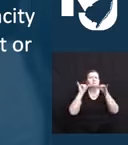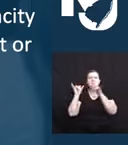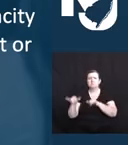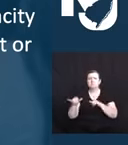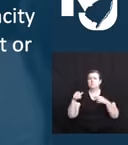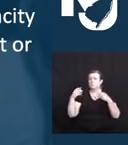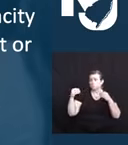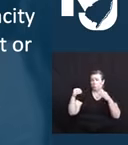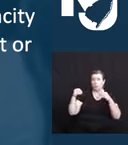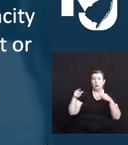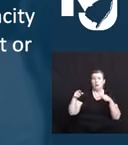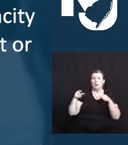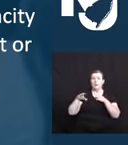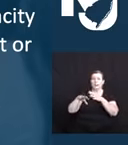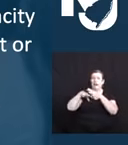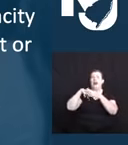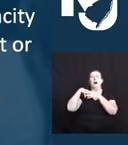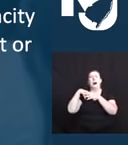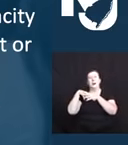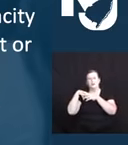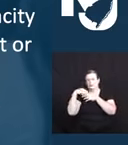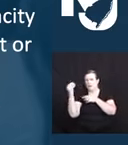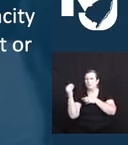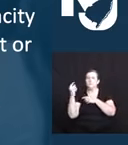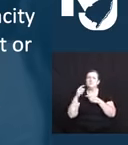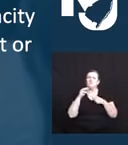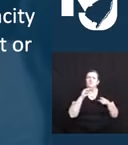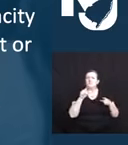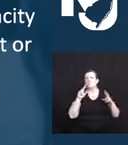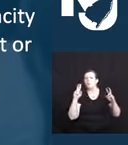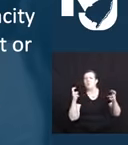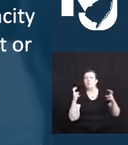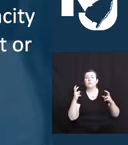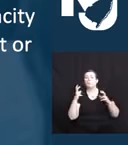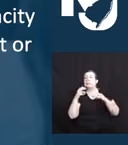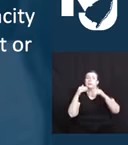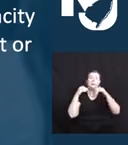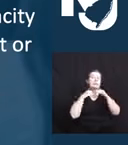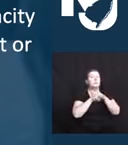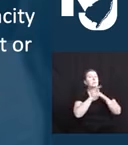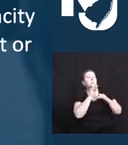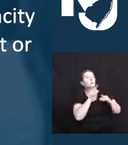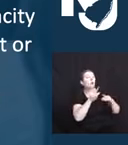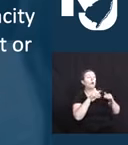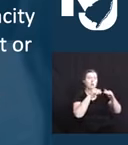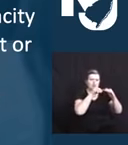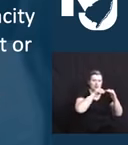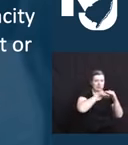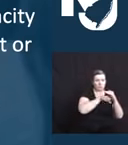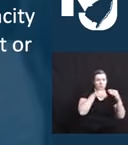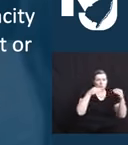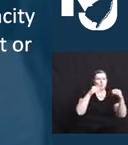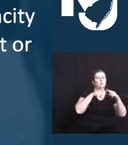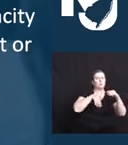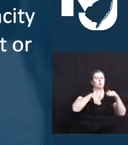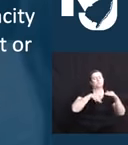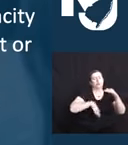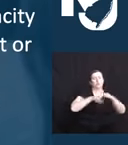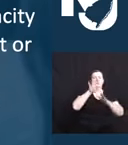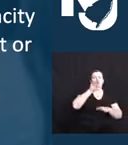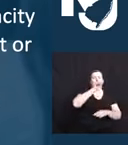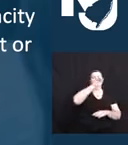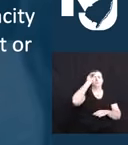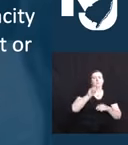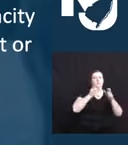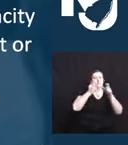of a shopping mall. This means limiting the number of customers to 50% capacity and requiring employees to